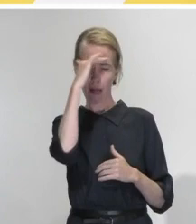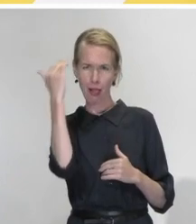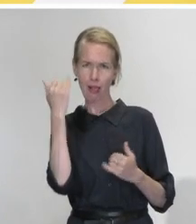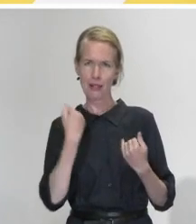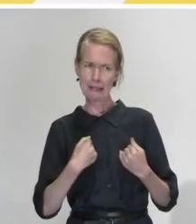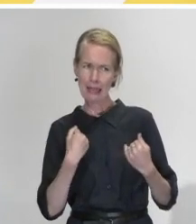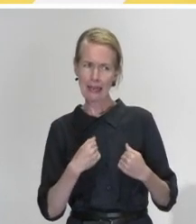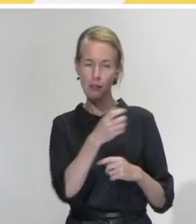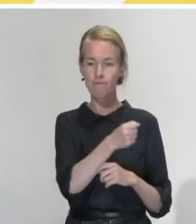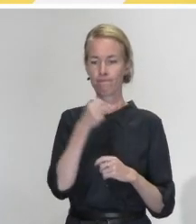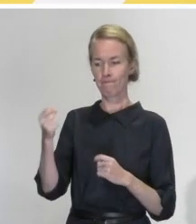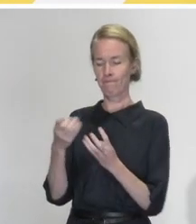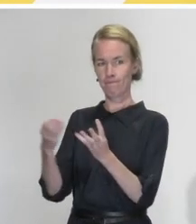quarantine.